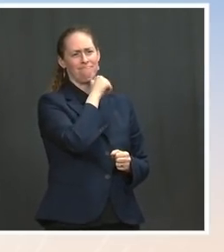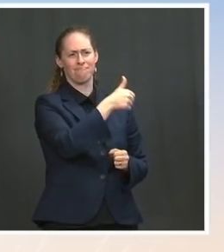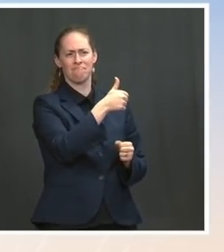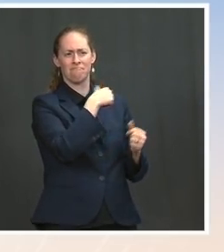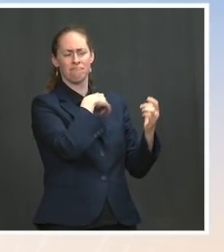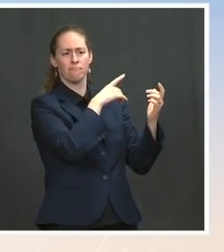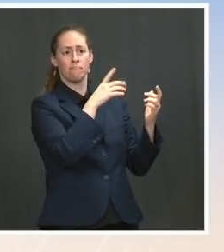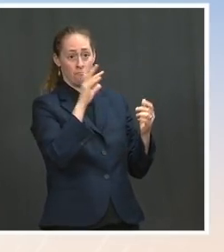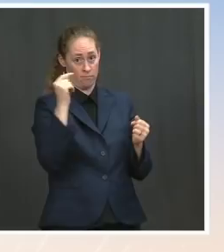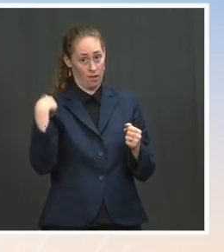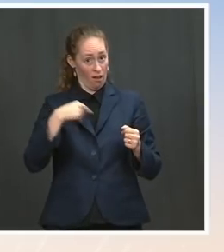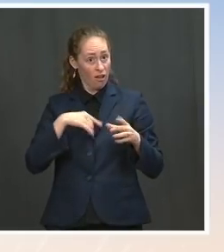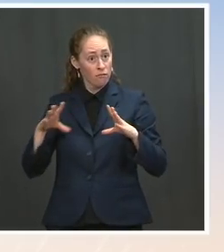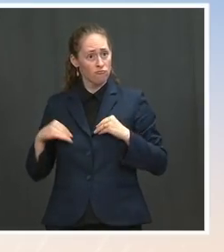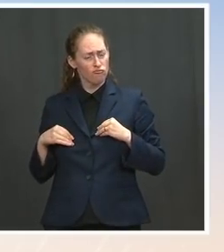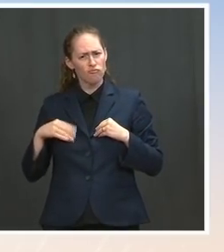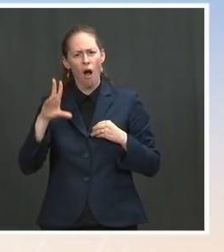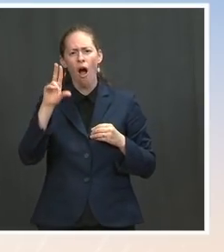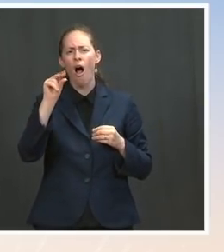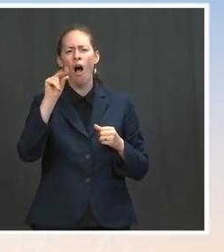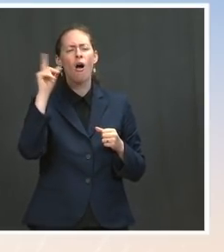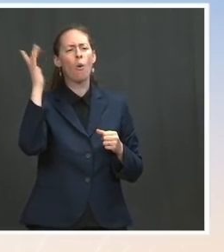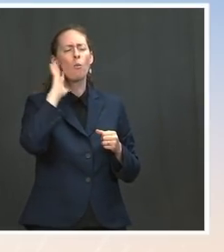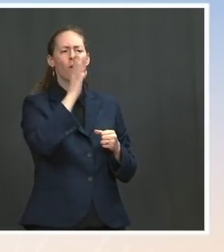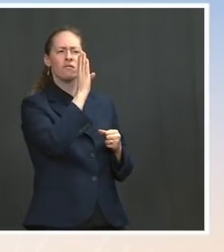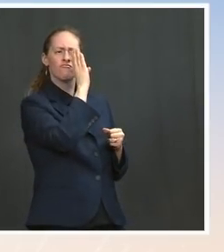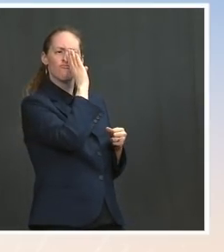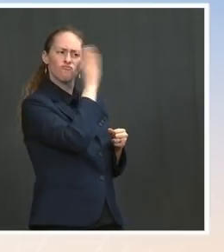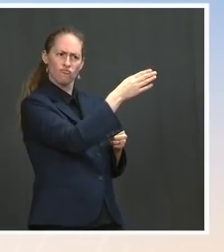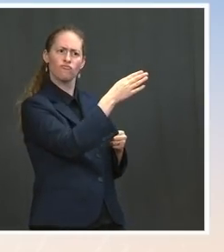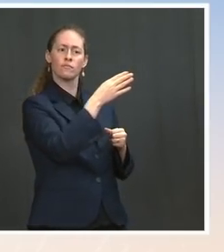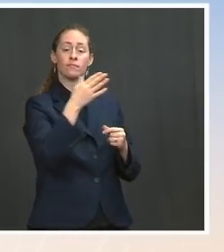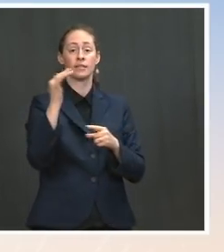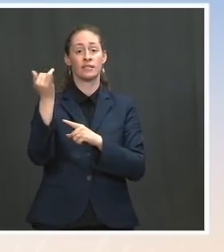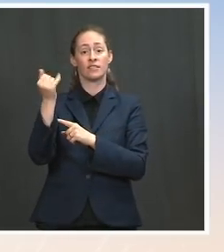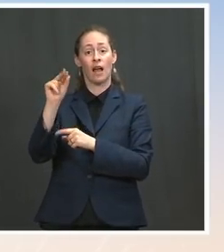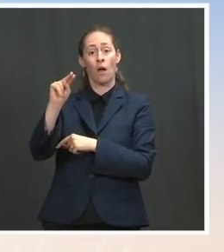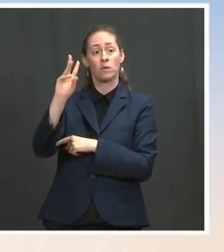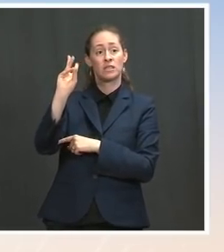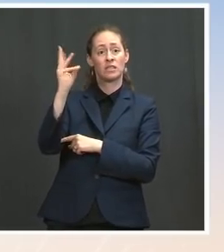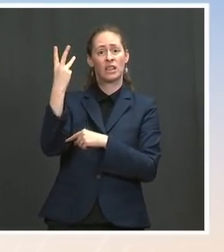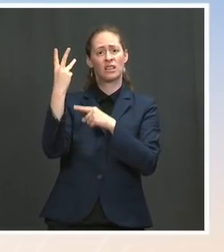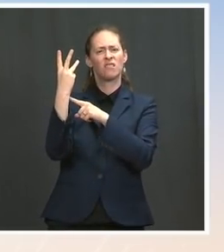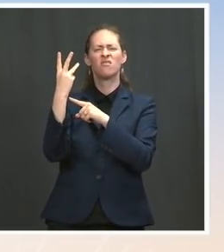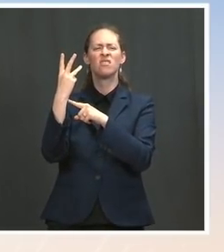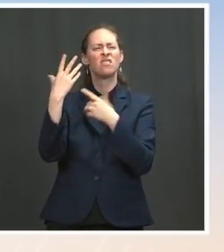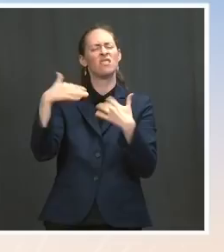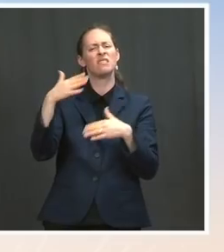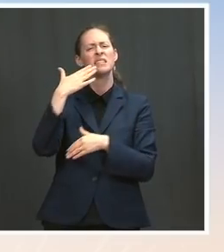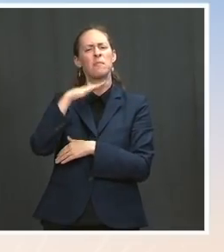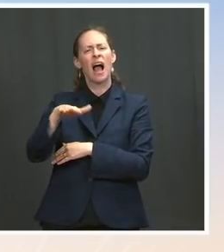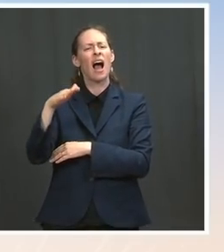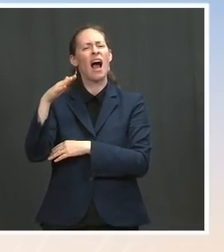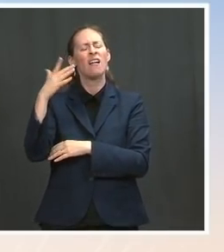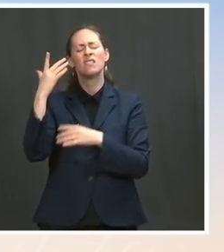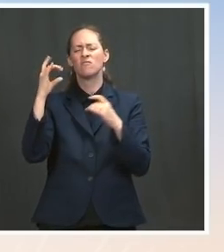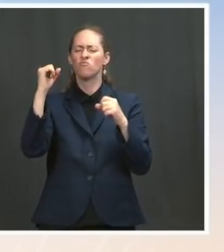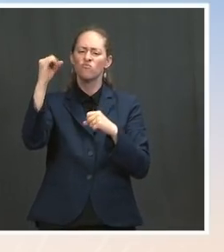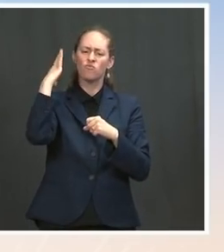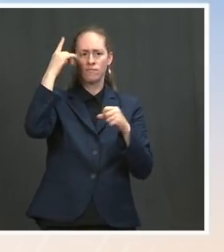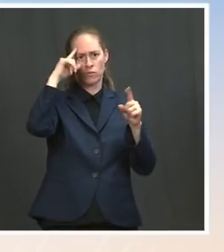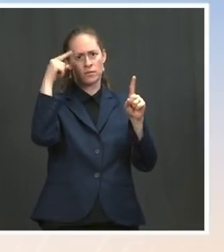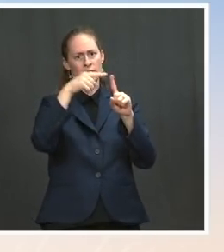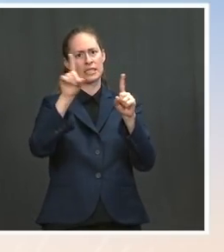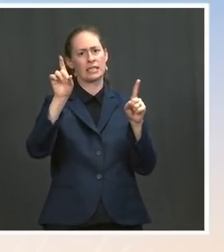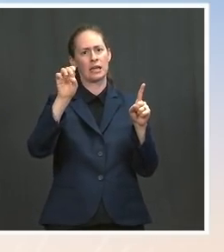January 6th were a mark on democracy, were a dark day in our own democracy, and certainly I'm sure he'd be happy to repeat that. But the